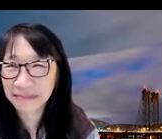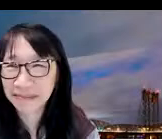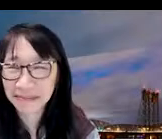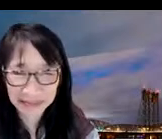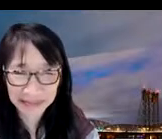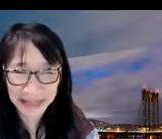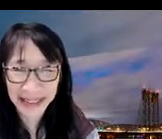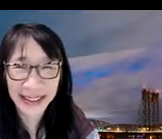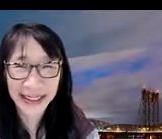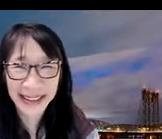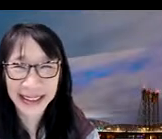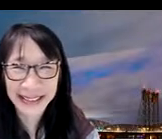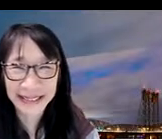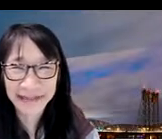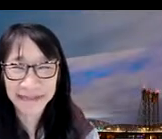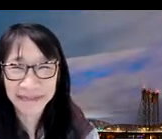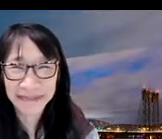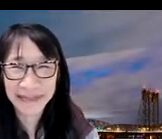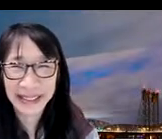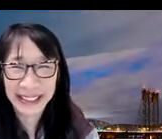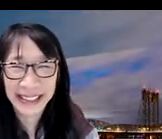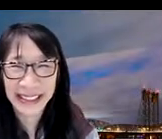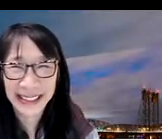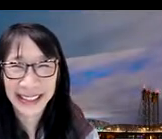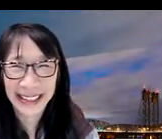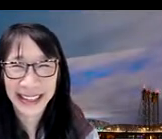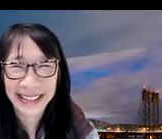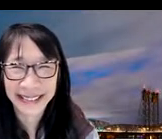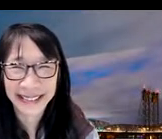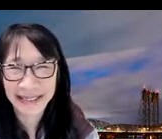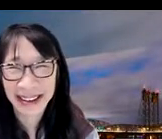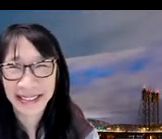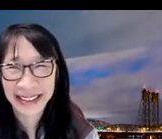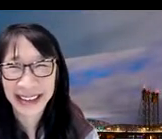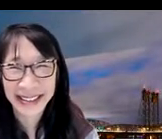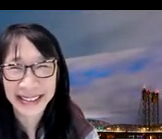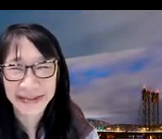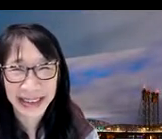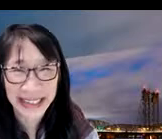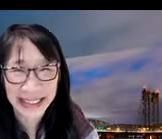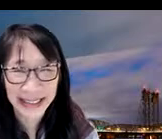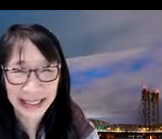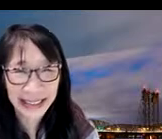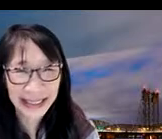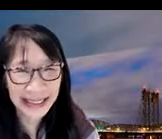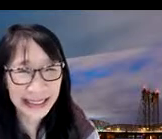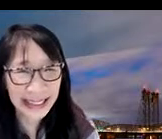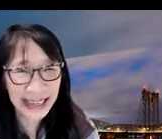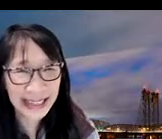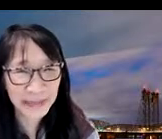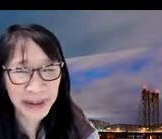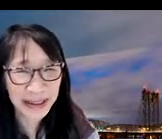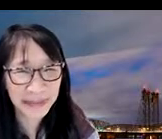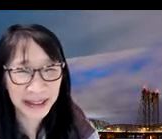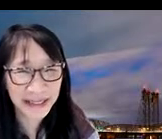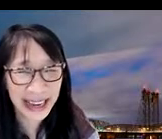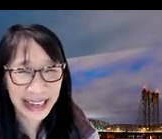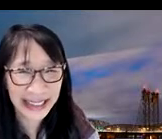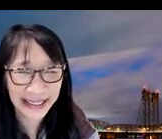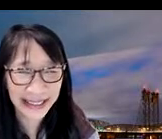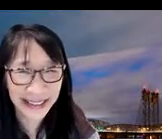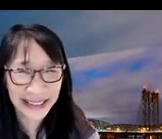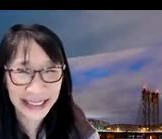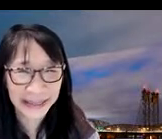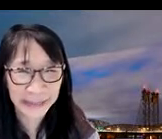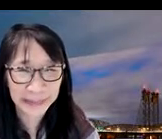across the bridge. So thanks for allowing me to be here. That's great, Robin. Thank you so much. I see Mark